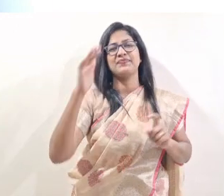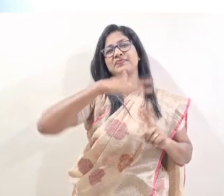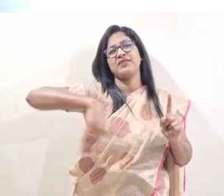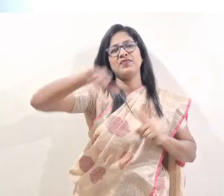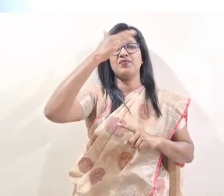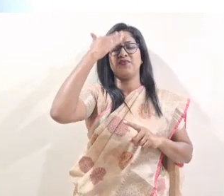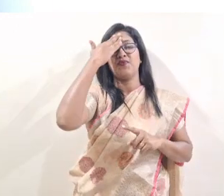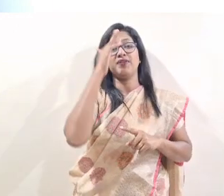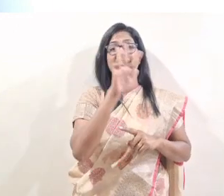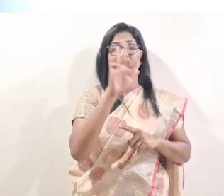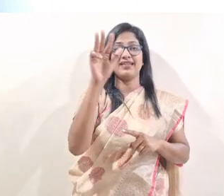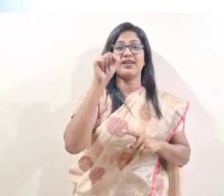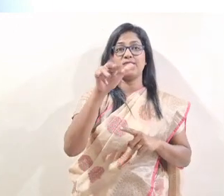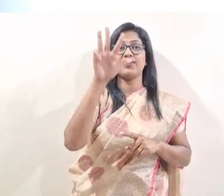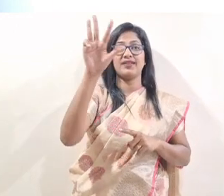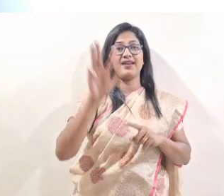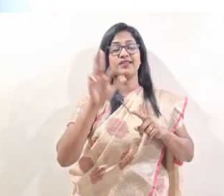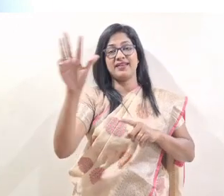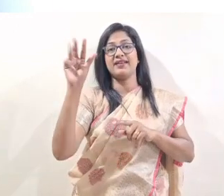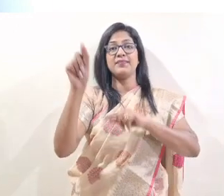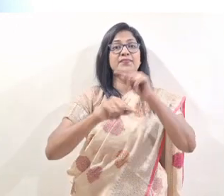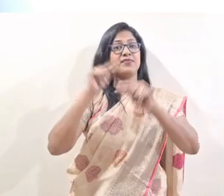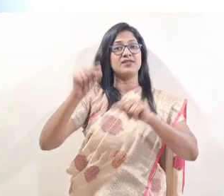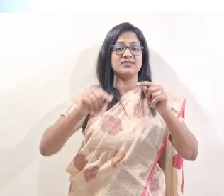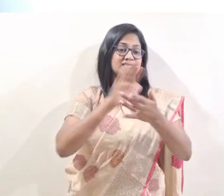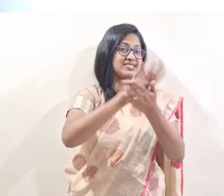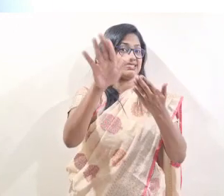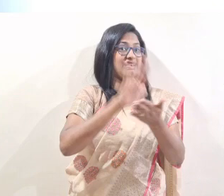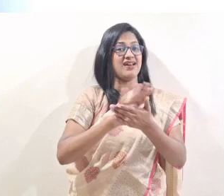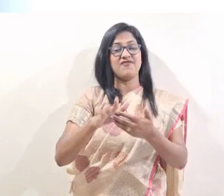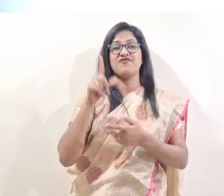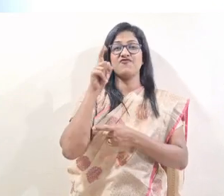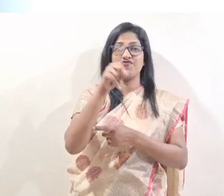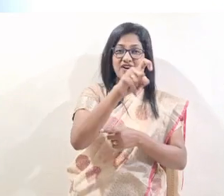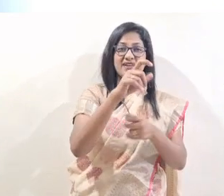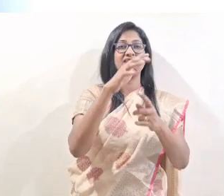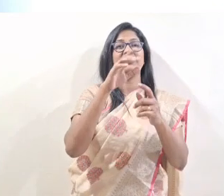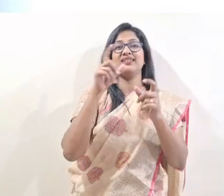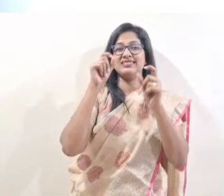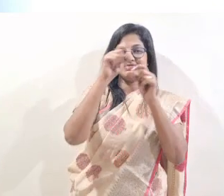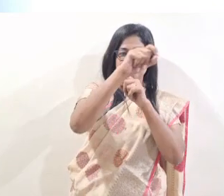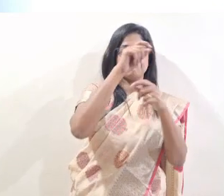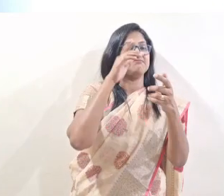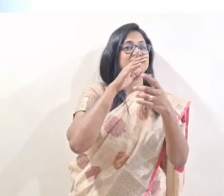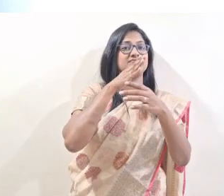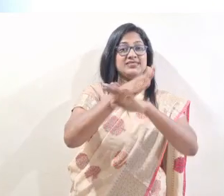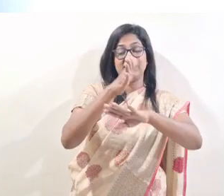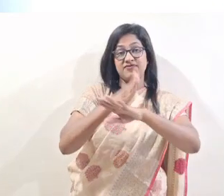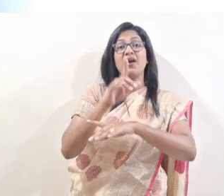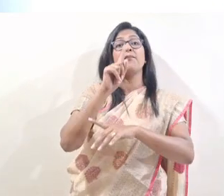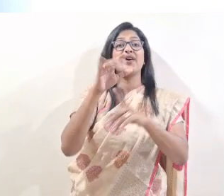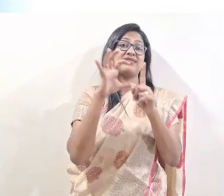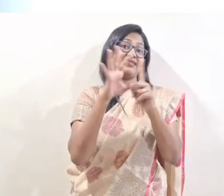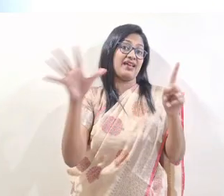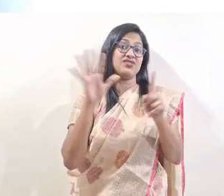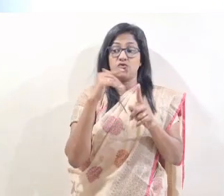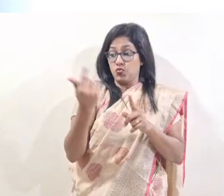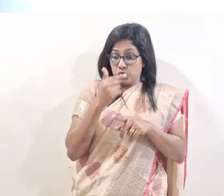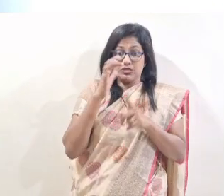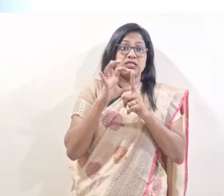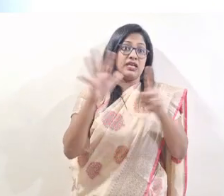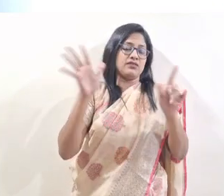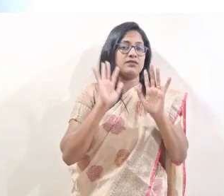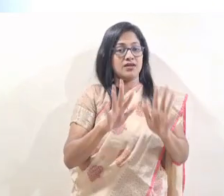almost 99.99% of all the viral and bacterial infections, but it's very dangerous also to use